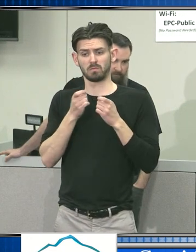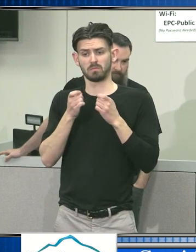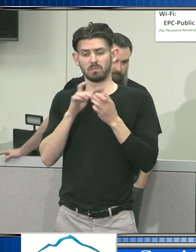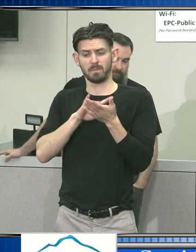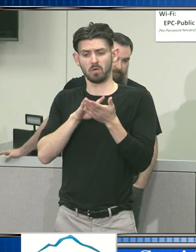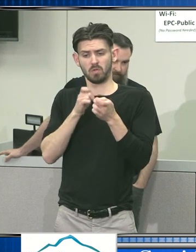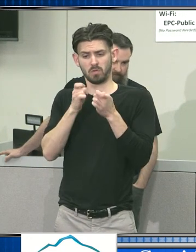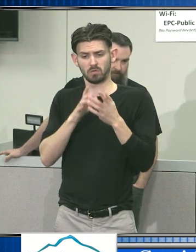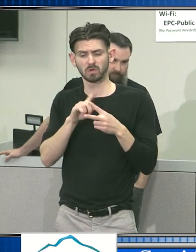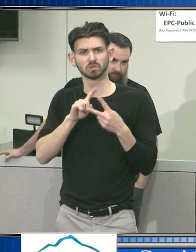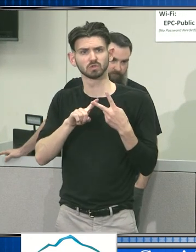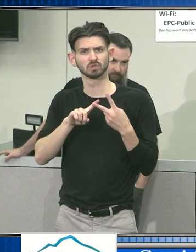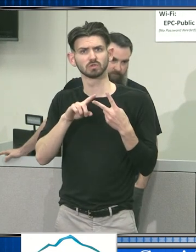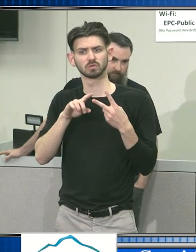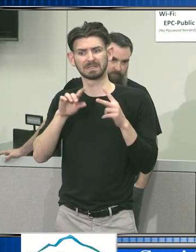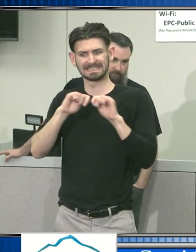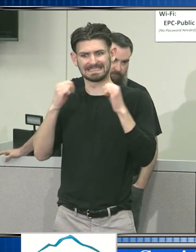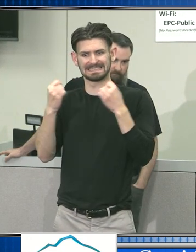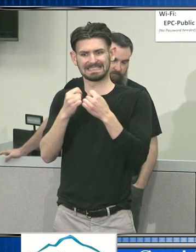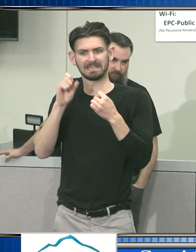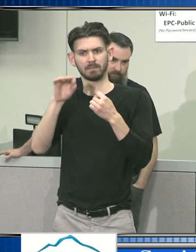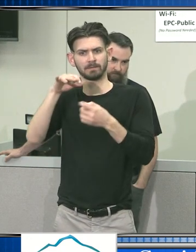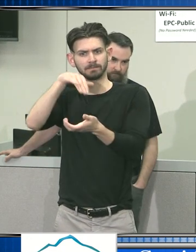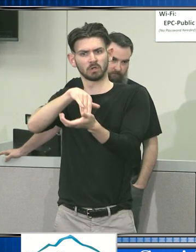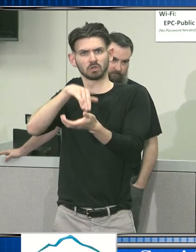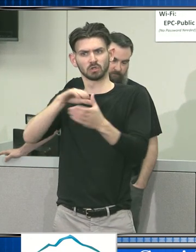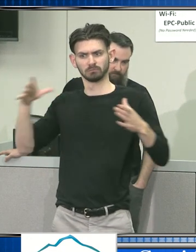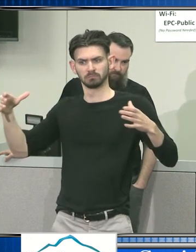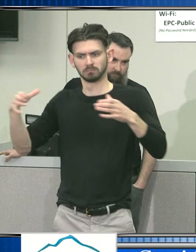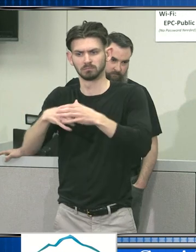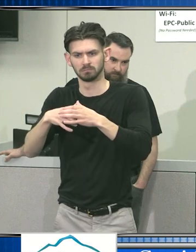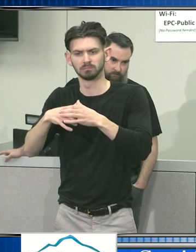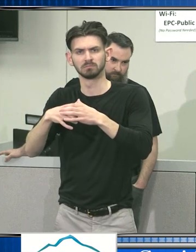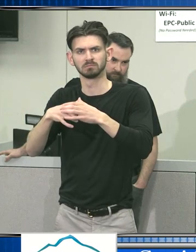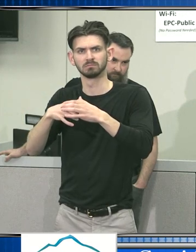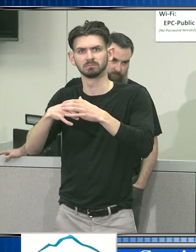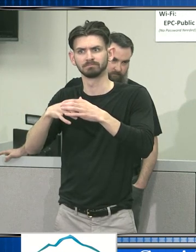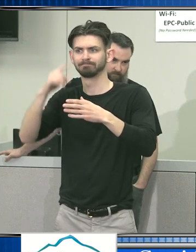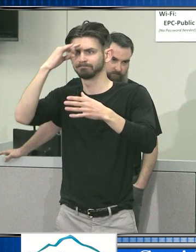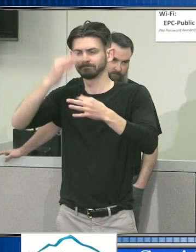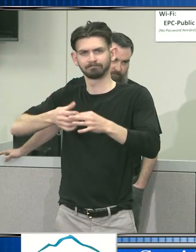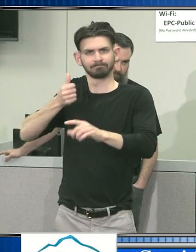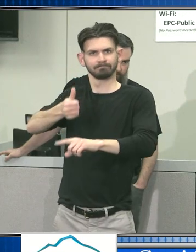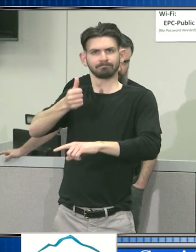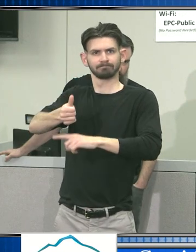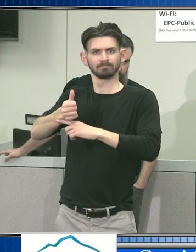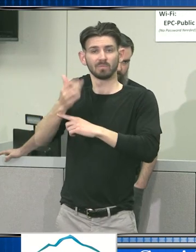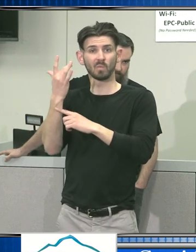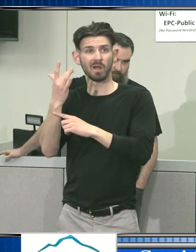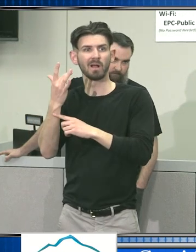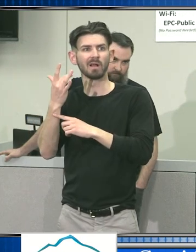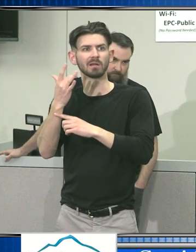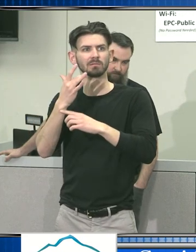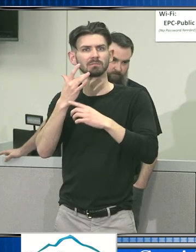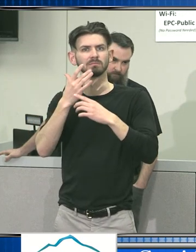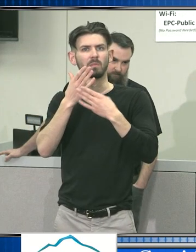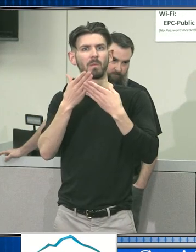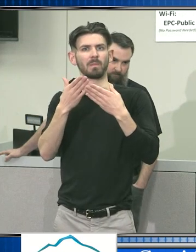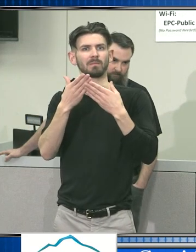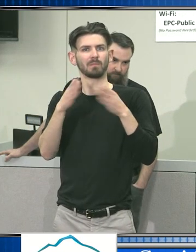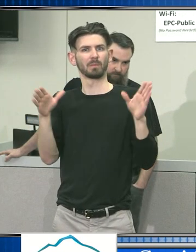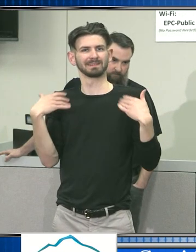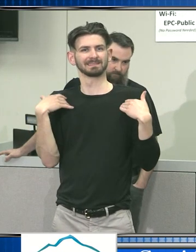few physicians that put this together in the interest of public safety. We don't want to